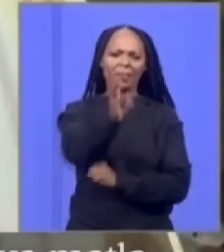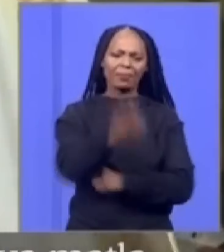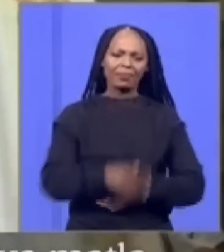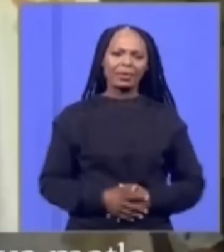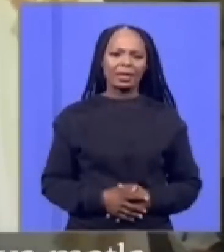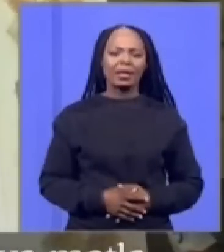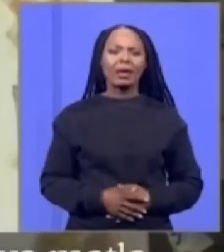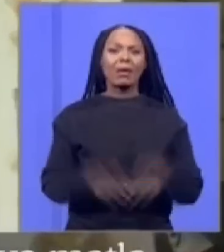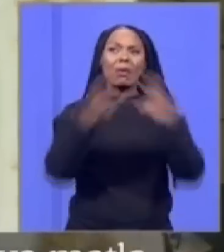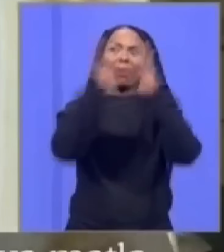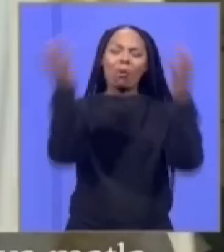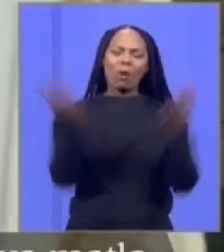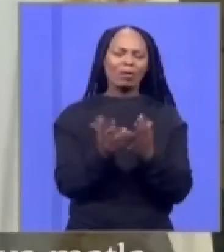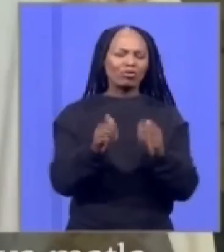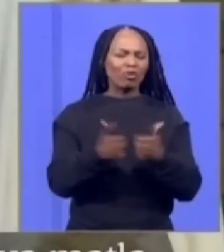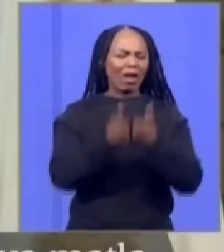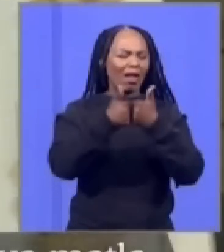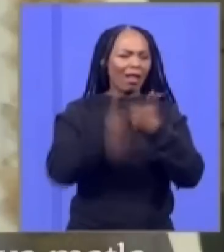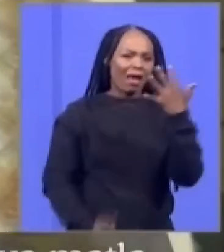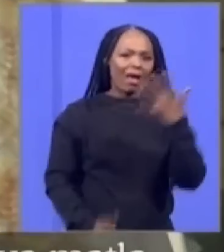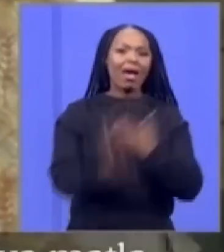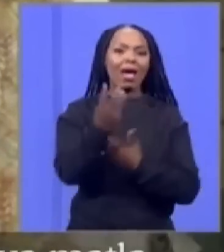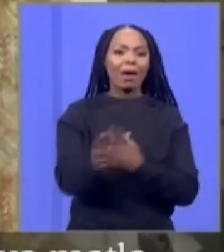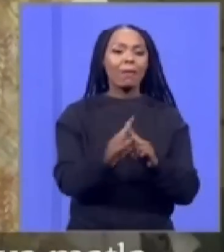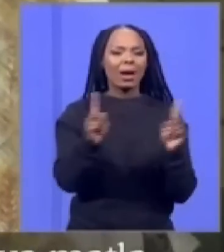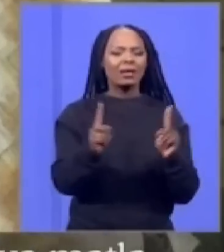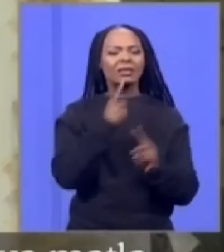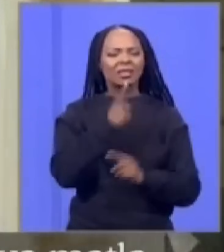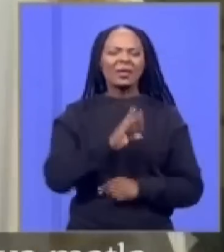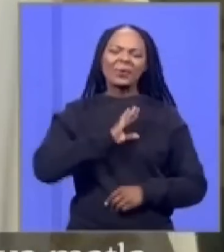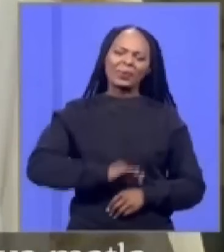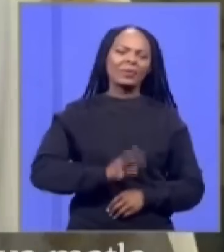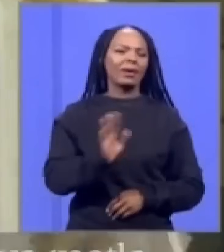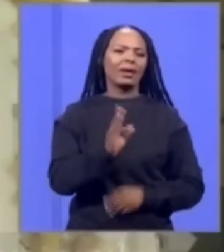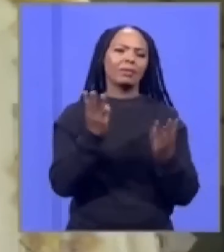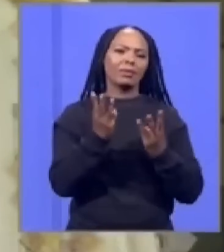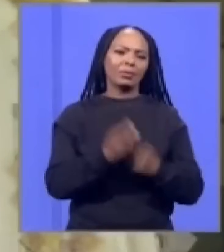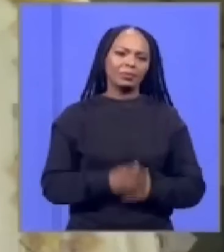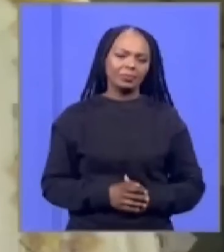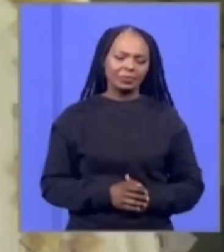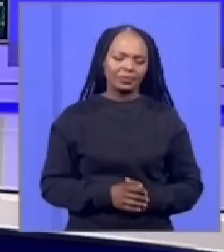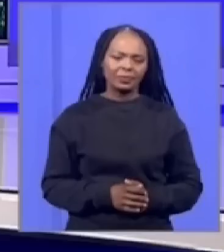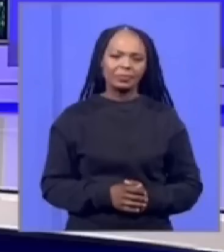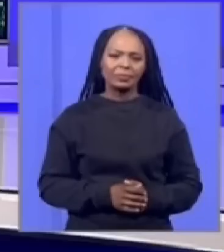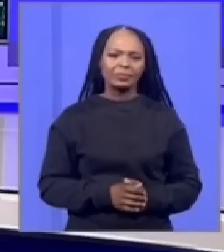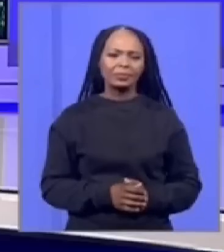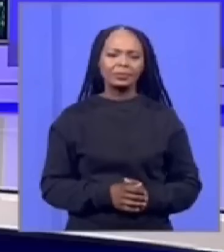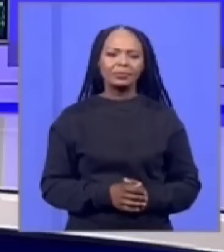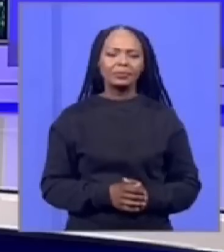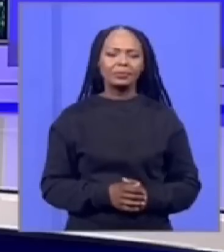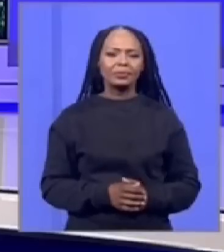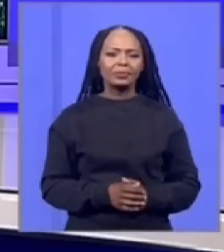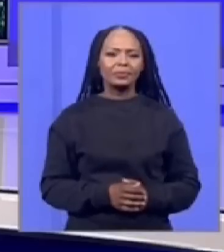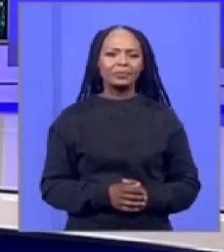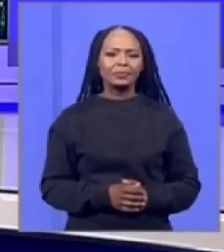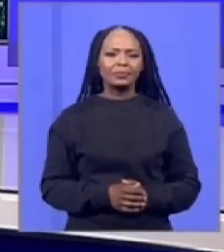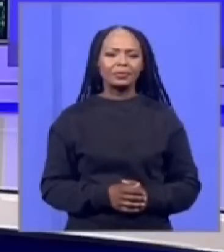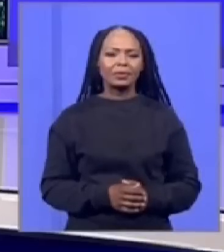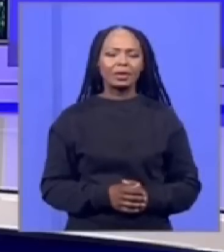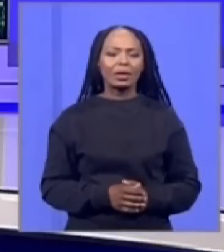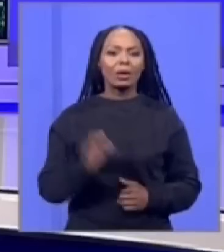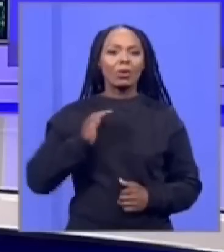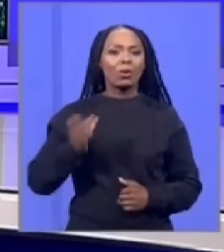le diphephetso tse ngata, o ipiletsa ho batho hore ba se nyahame. Ligi ya basadi